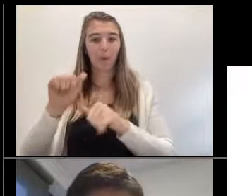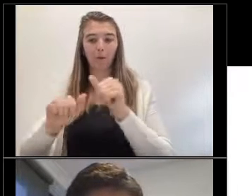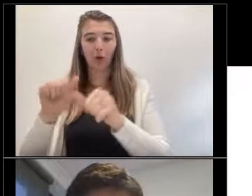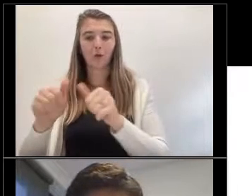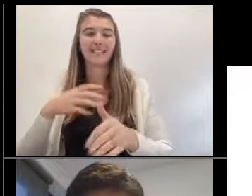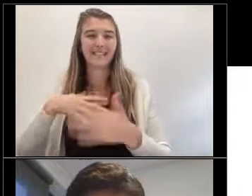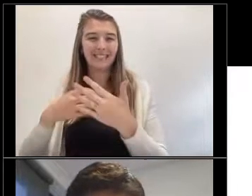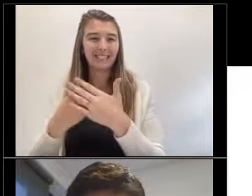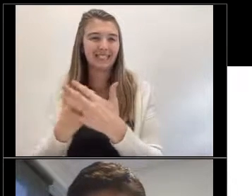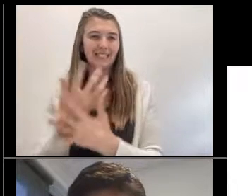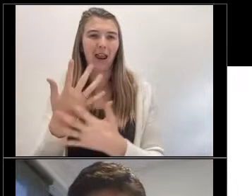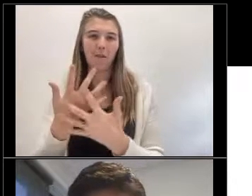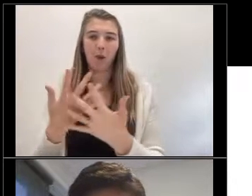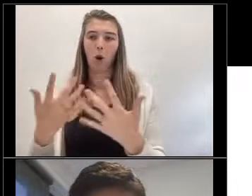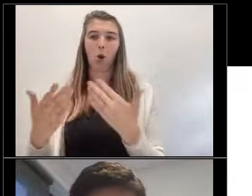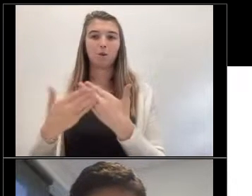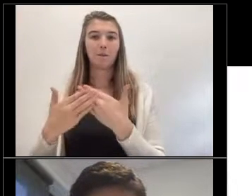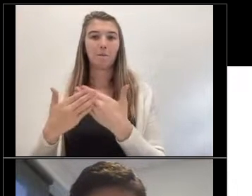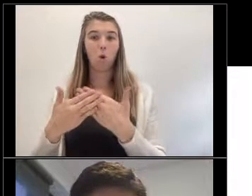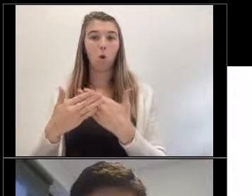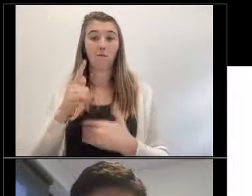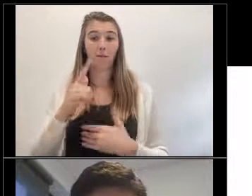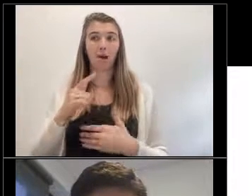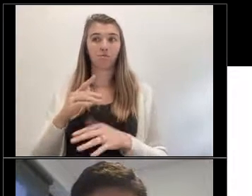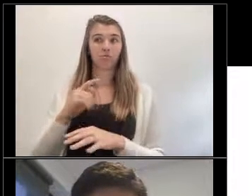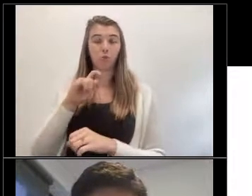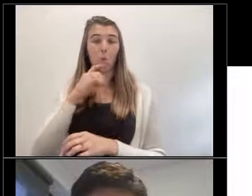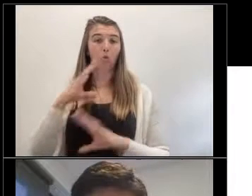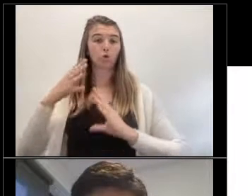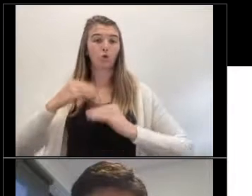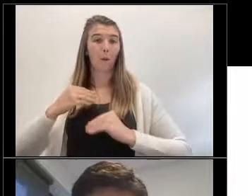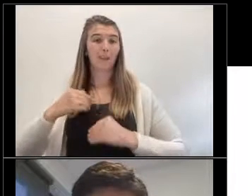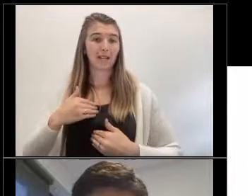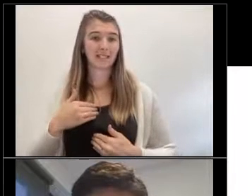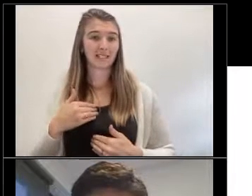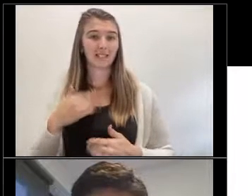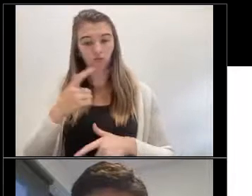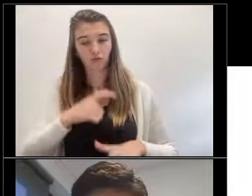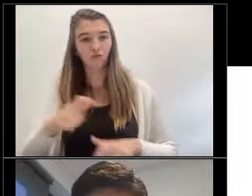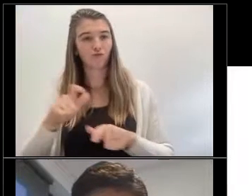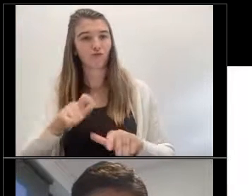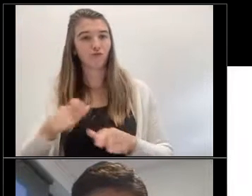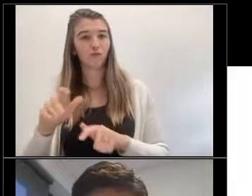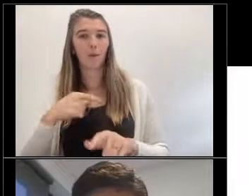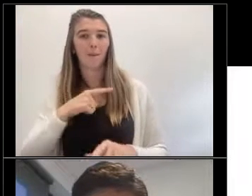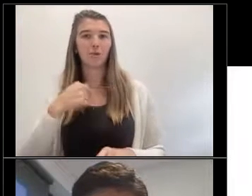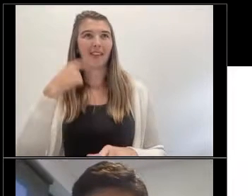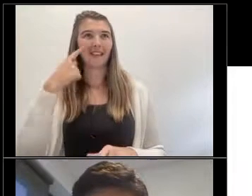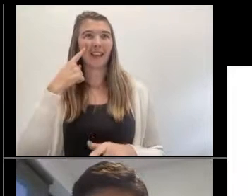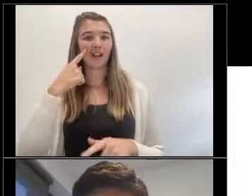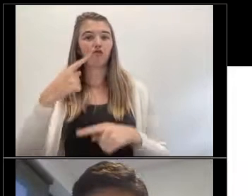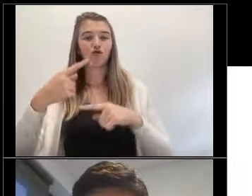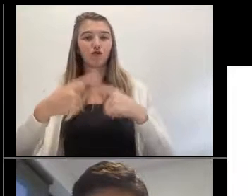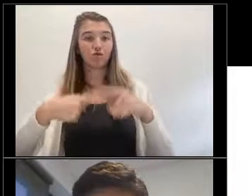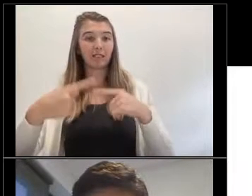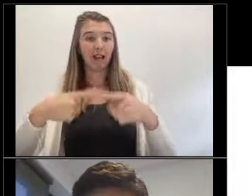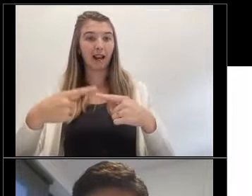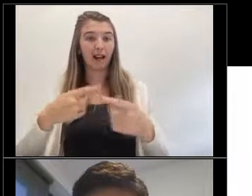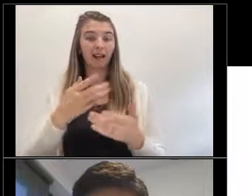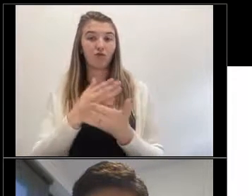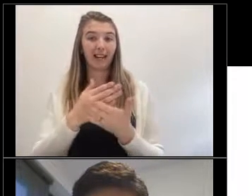that shouldn't stop us from trying. I think it's very important, because recycling does offer you an issue to a